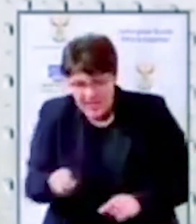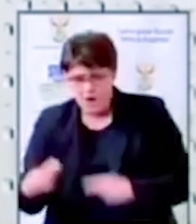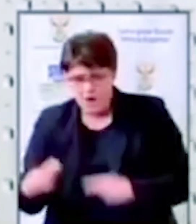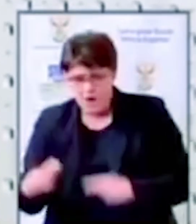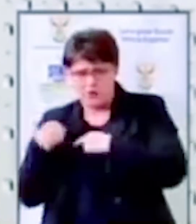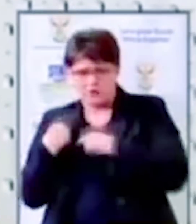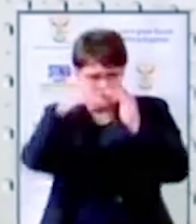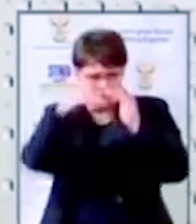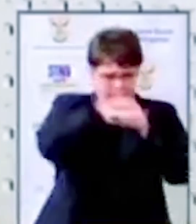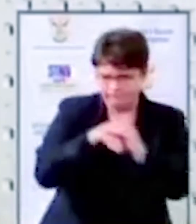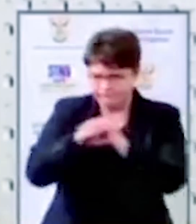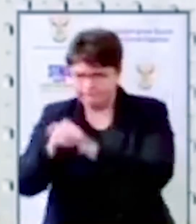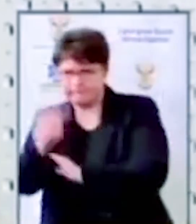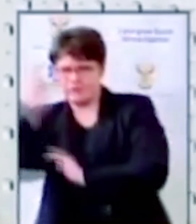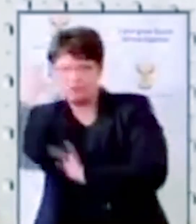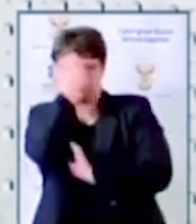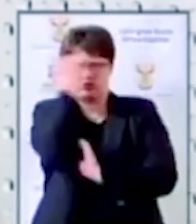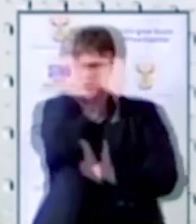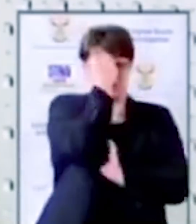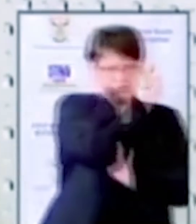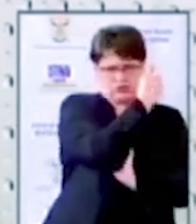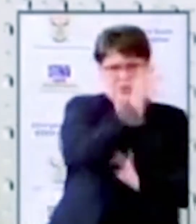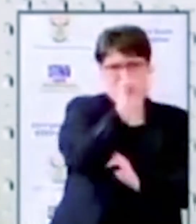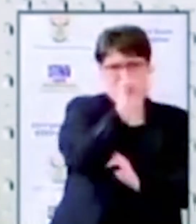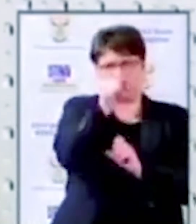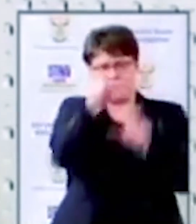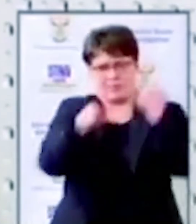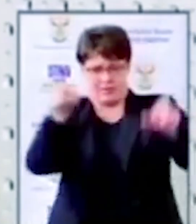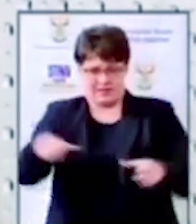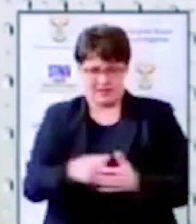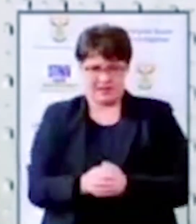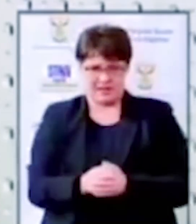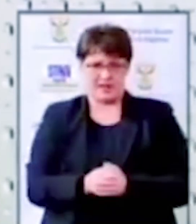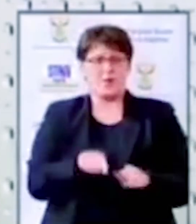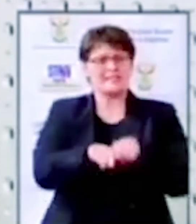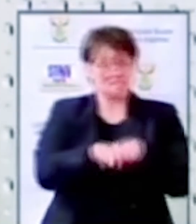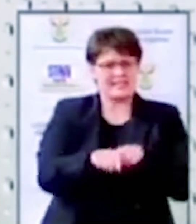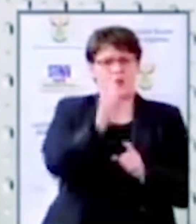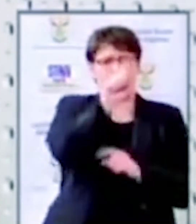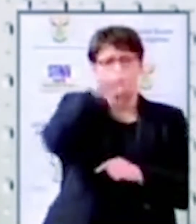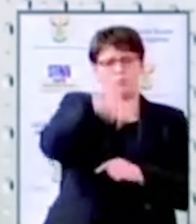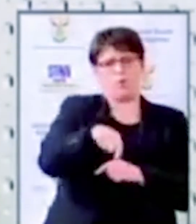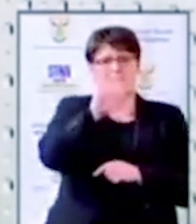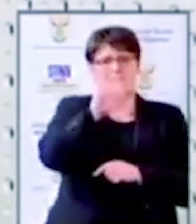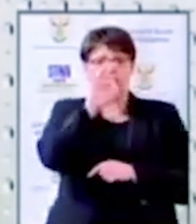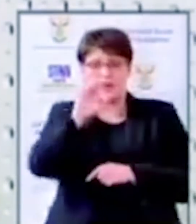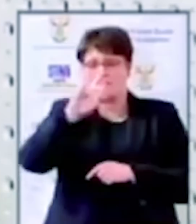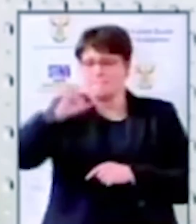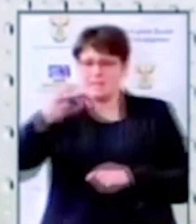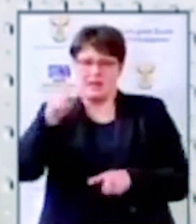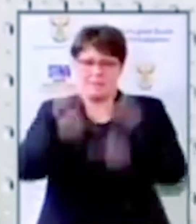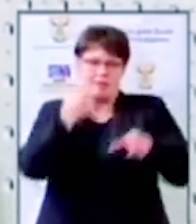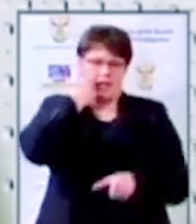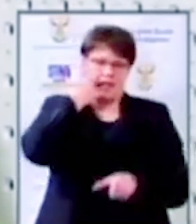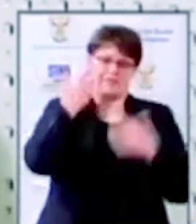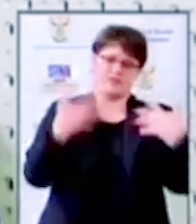South Africans. We have tested over 1.3 million people.